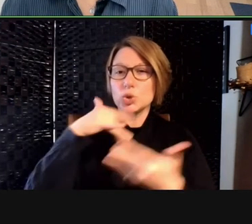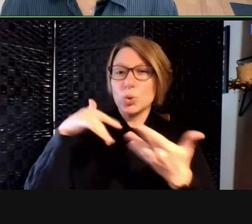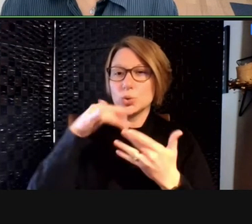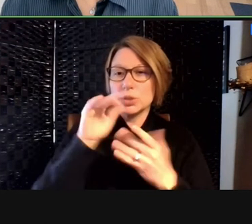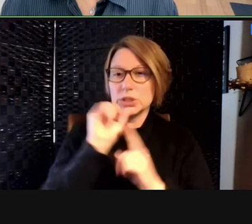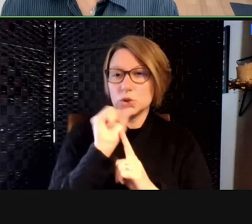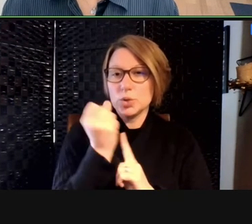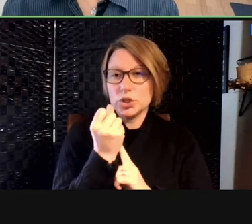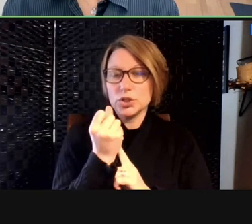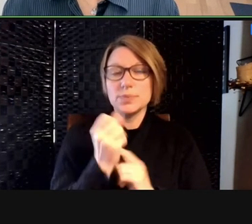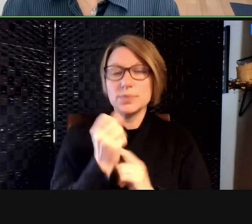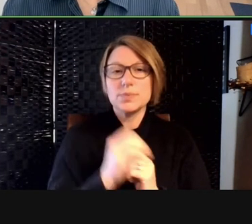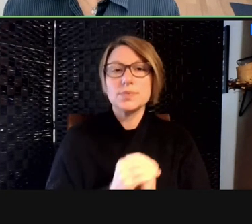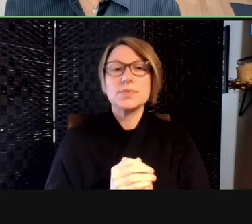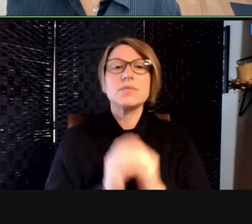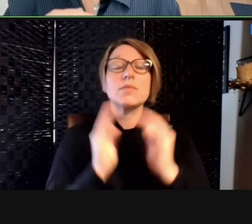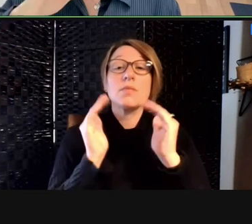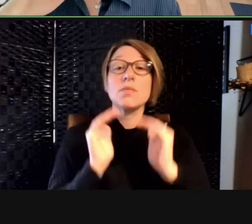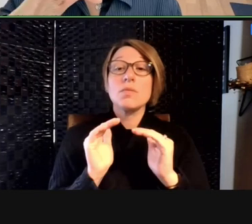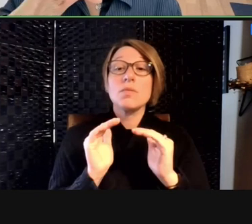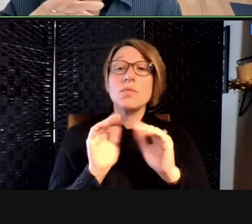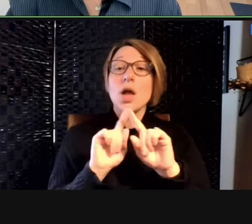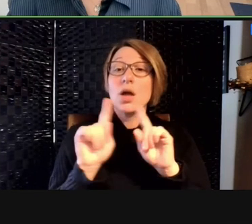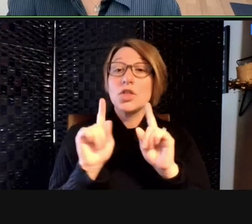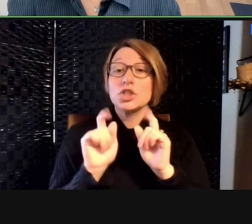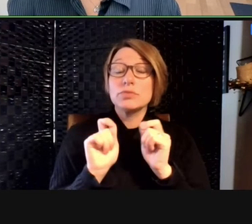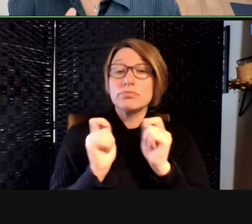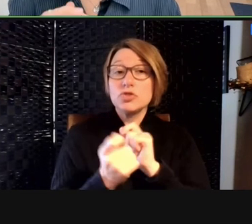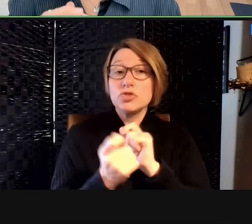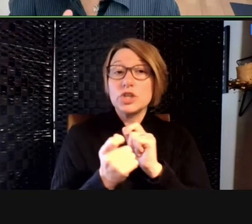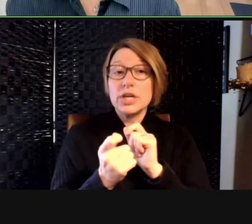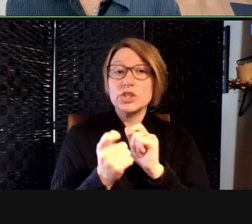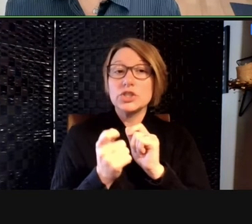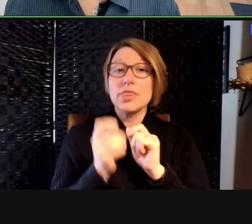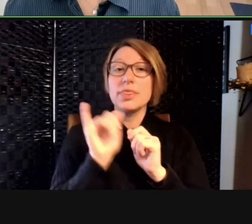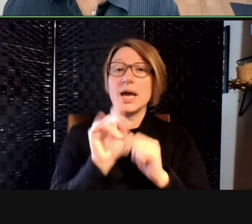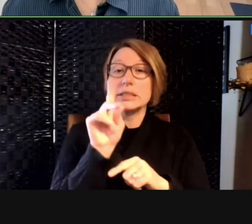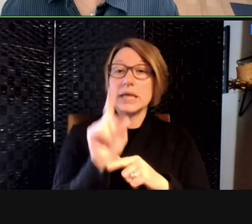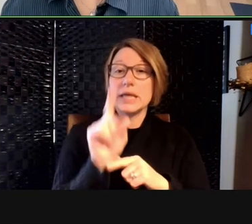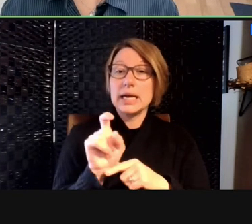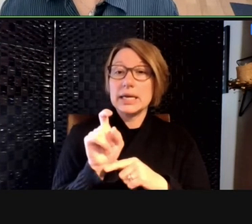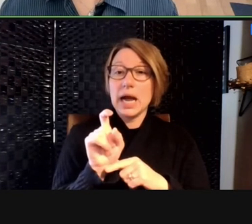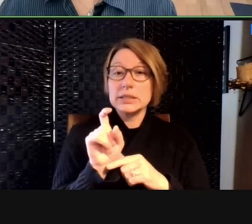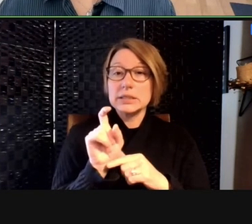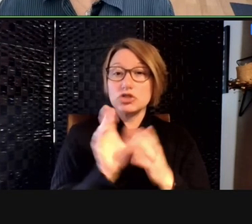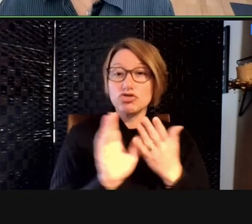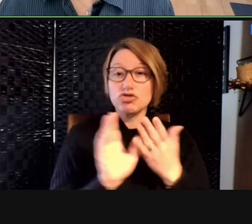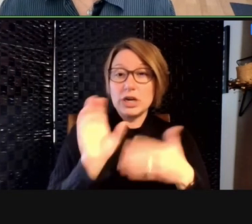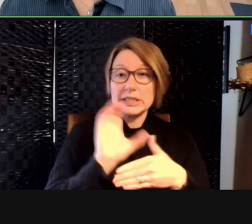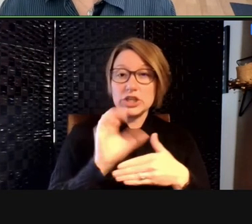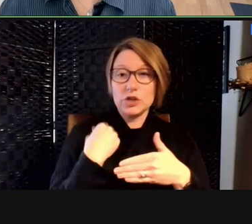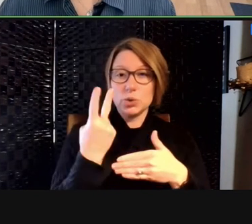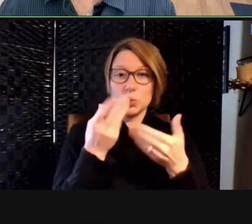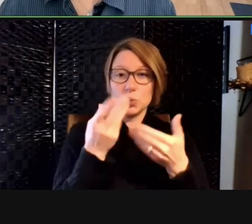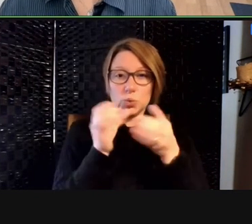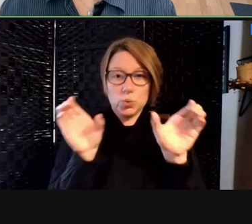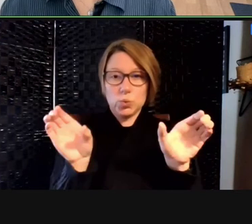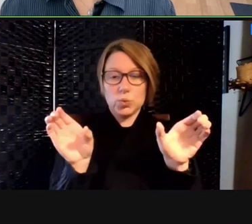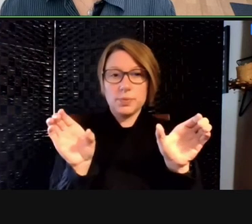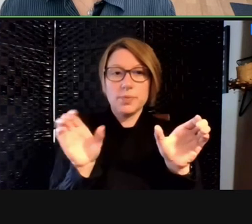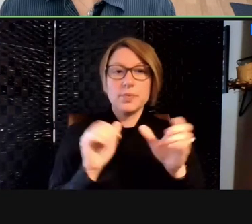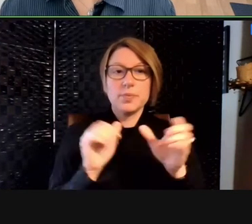the other change was that they broke up the diagnostic criteria into these two areas, and the